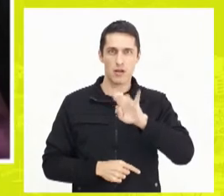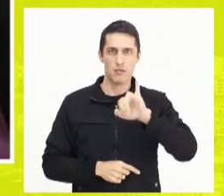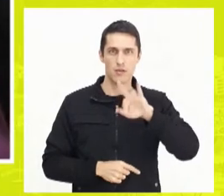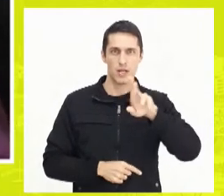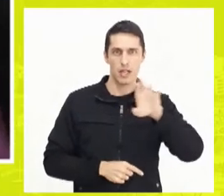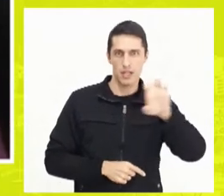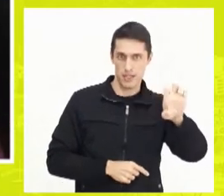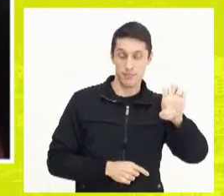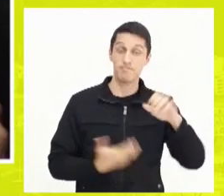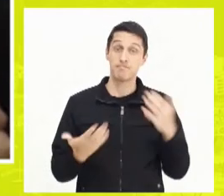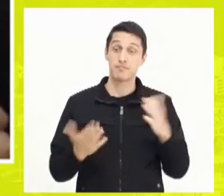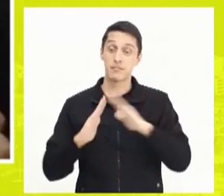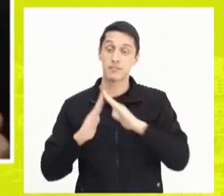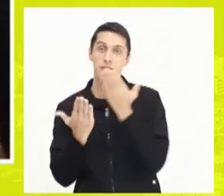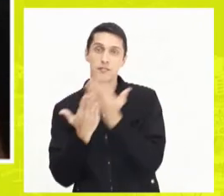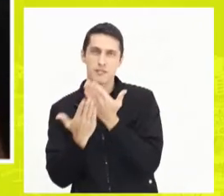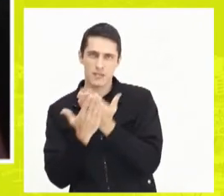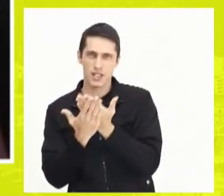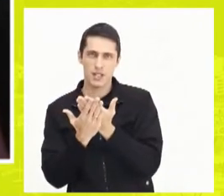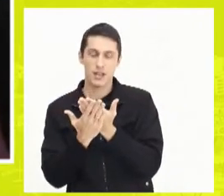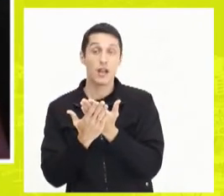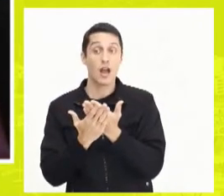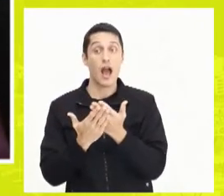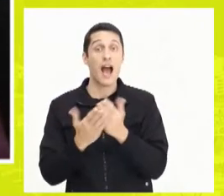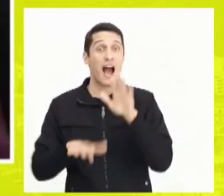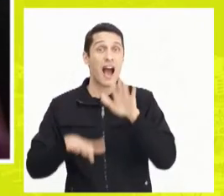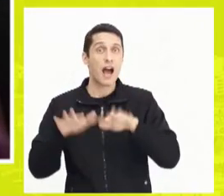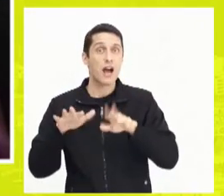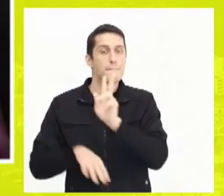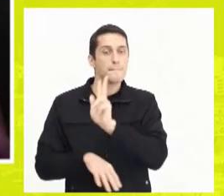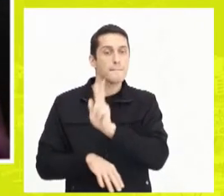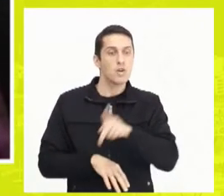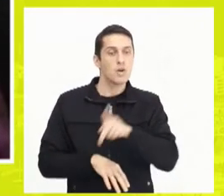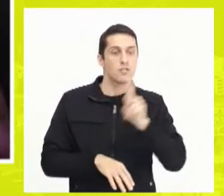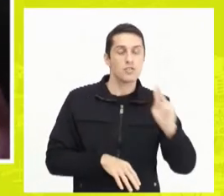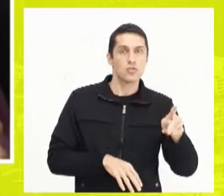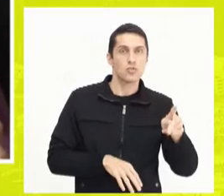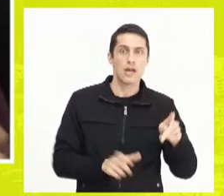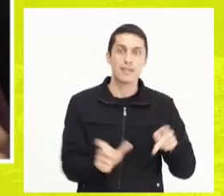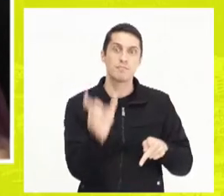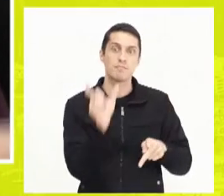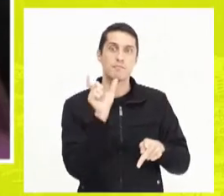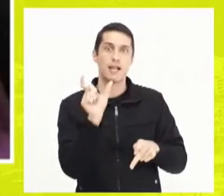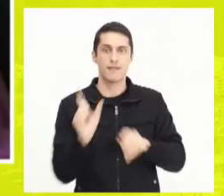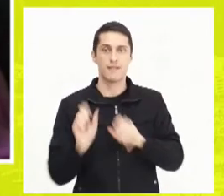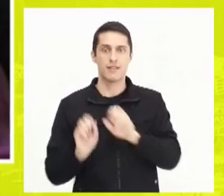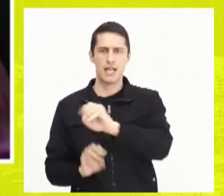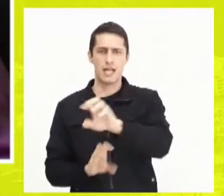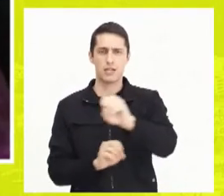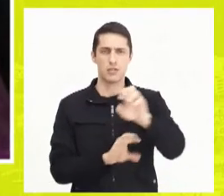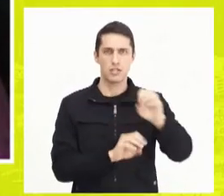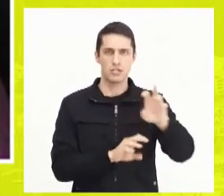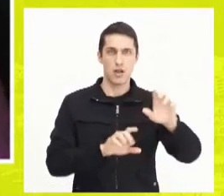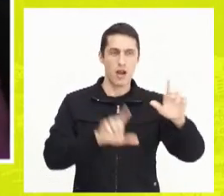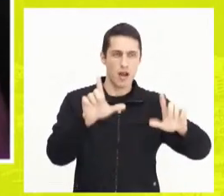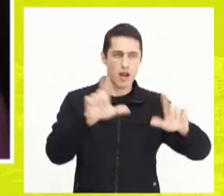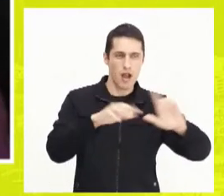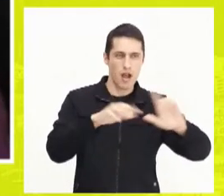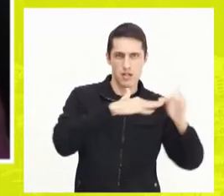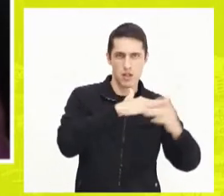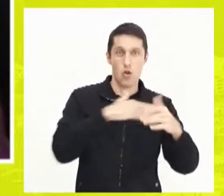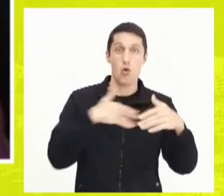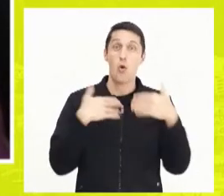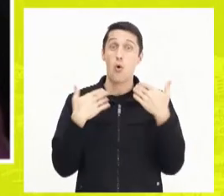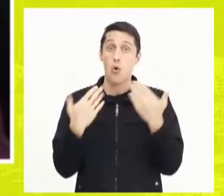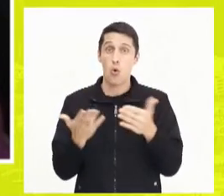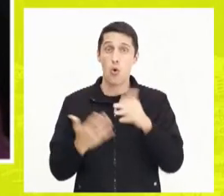he makes us develop that even though that teacher never heard of media